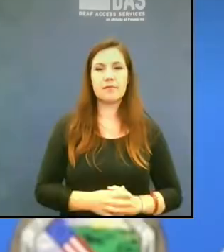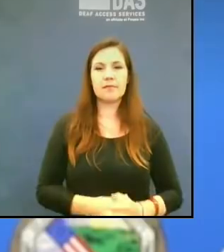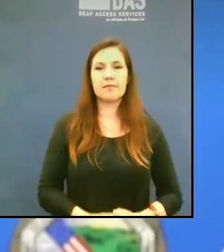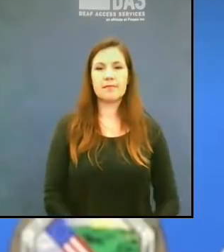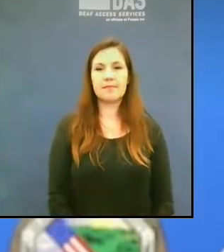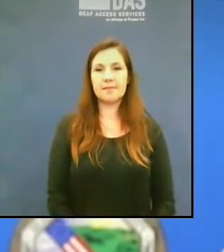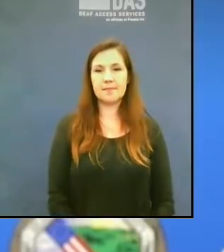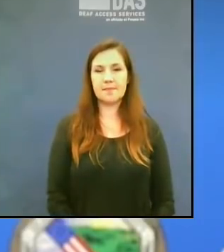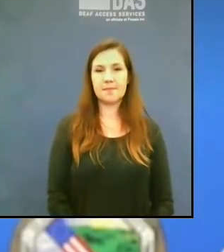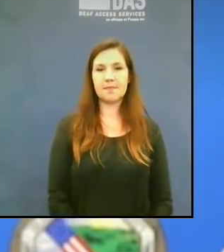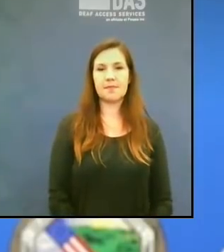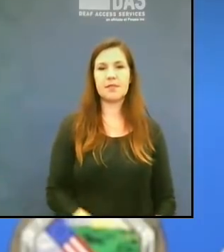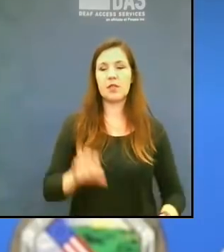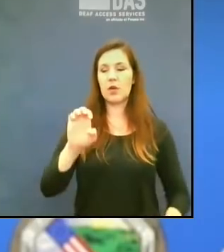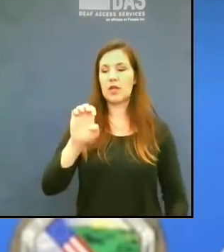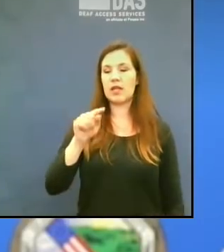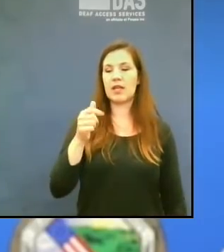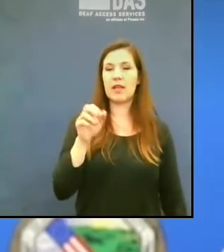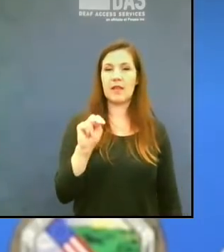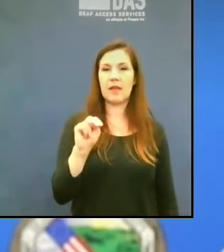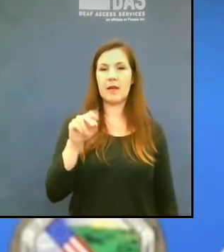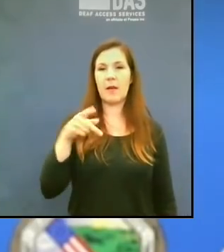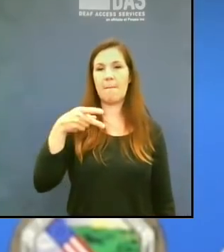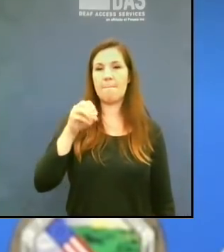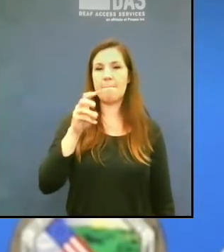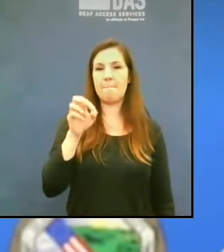so first question goes to Ethan Powers from B News.